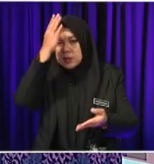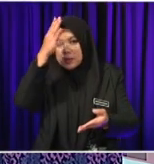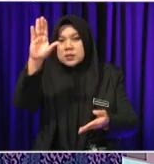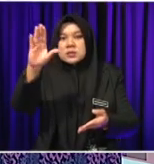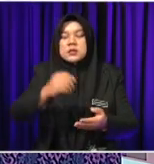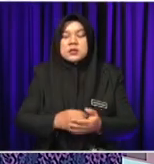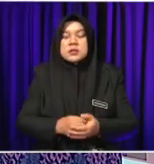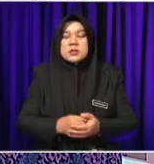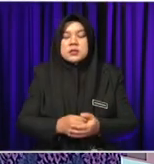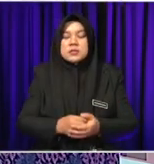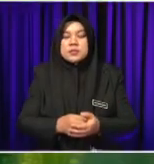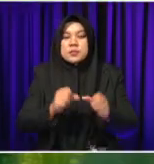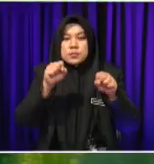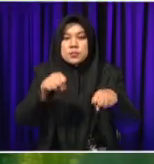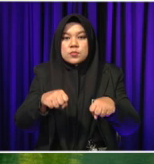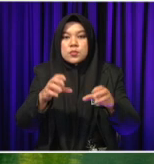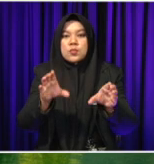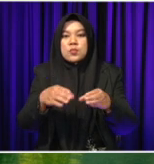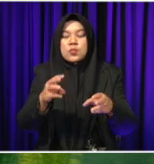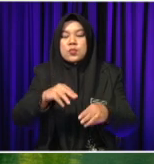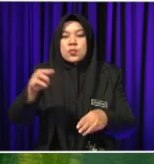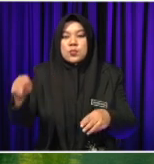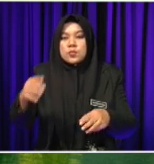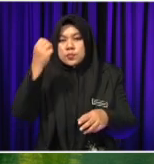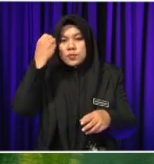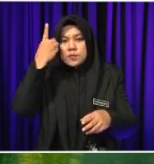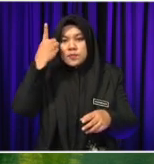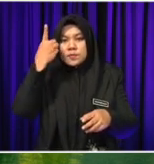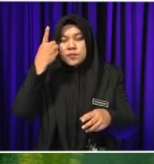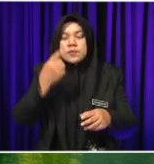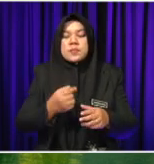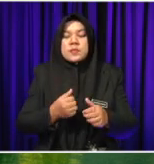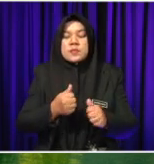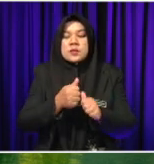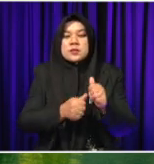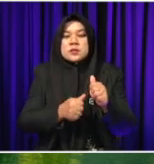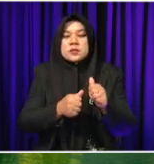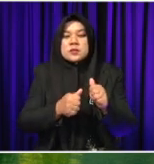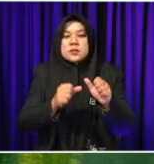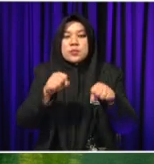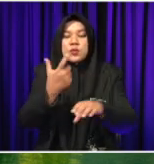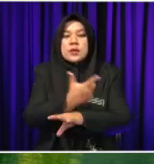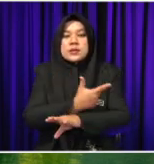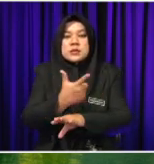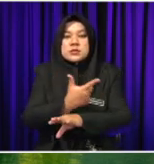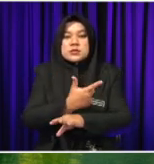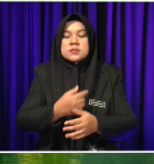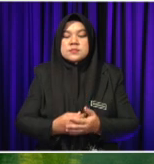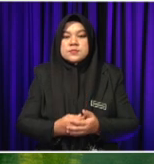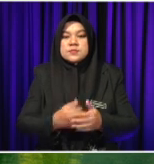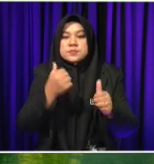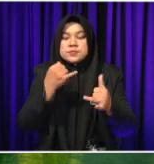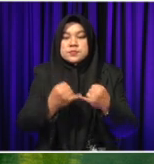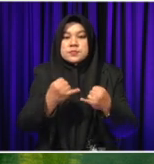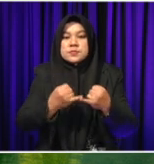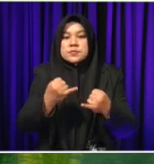best platform so that we can make our pupils understand every walks of life when it comes to literature. And last but not